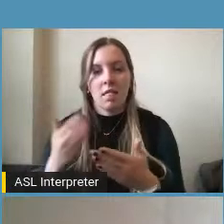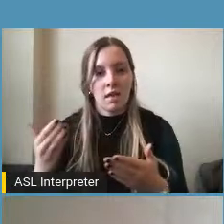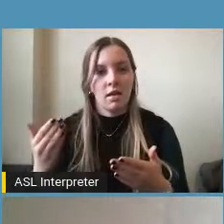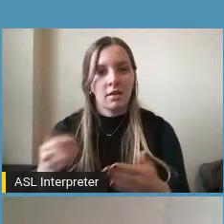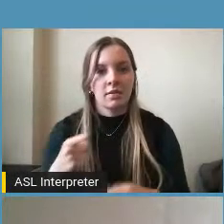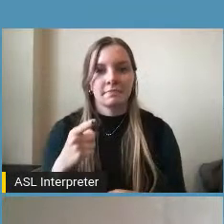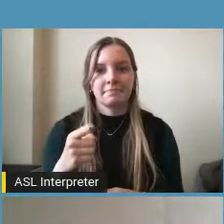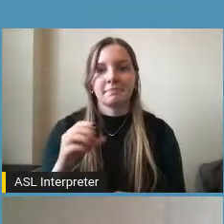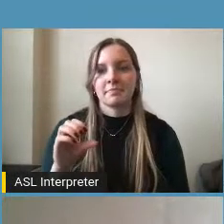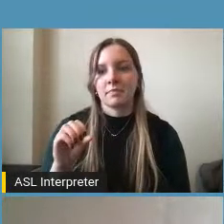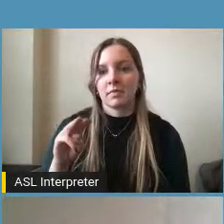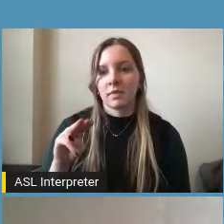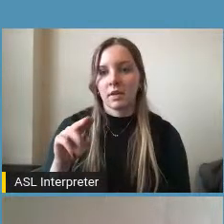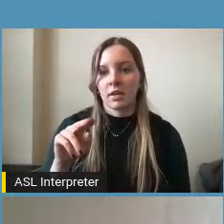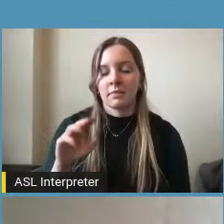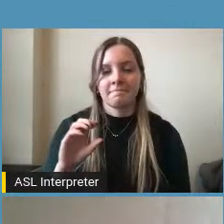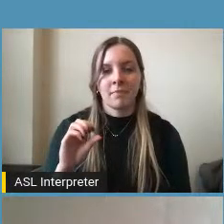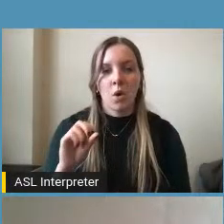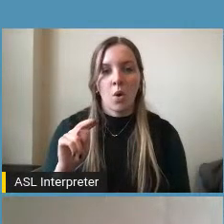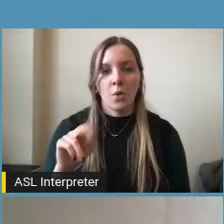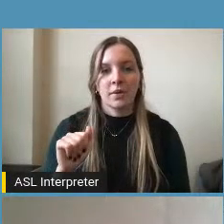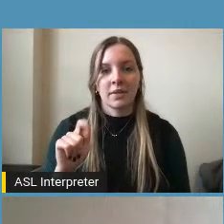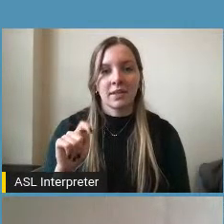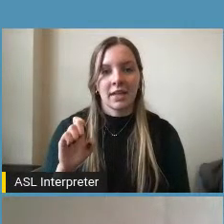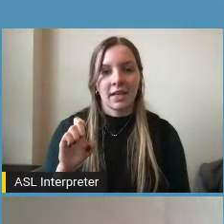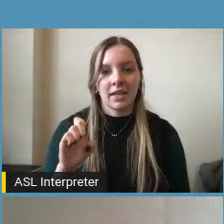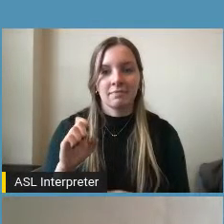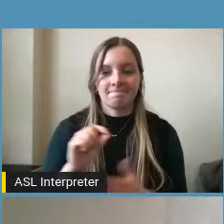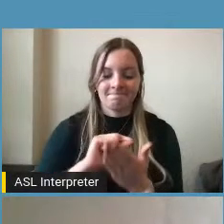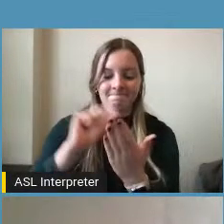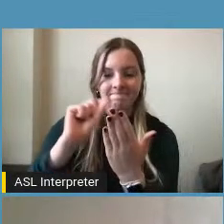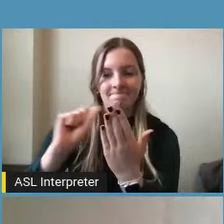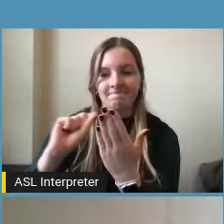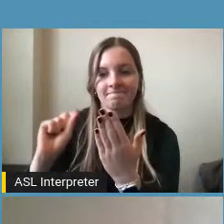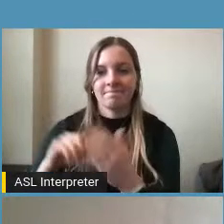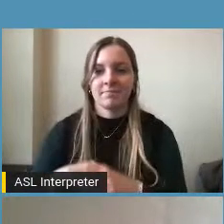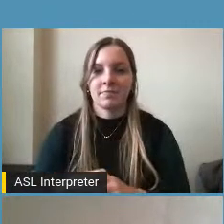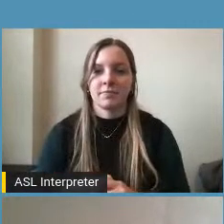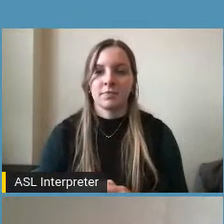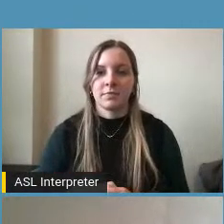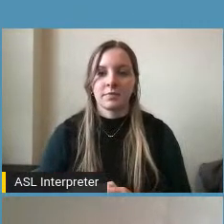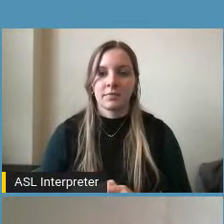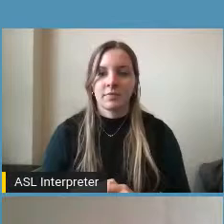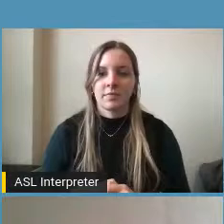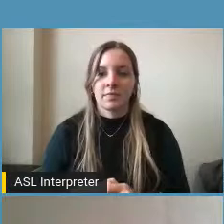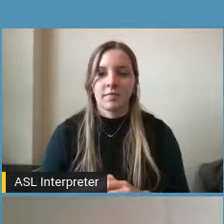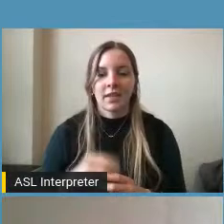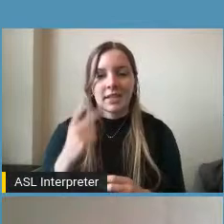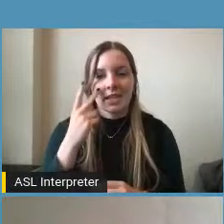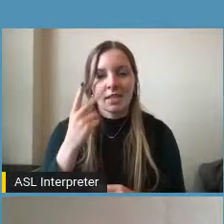the area we're shooting is about 1.5 meters wide. You can see we're using a little bit larger